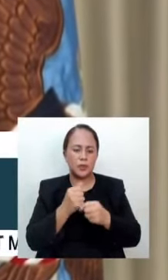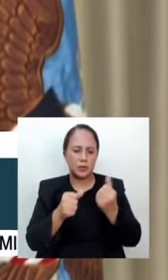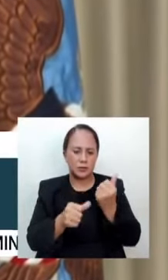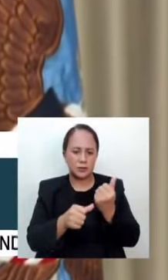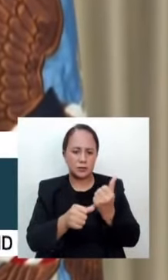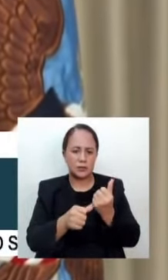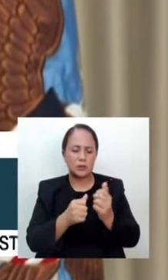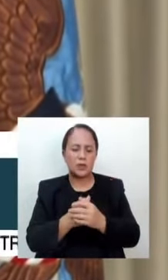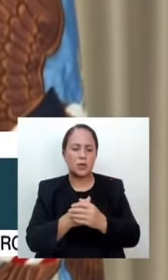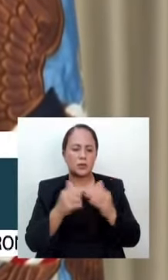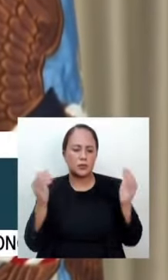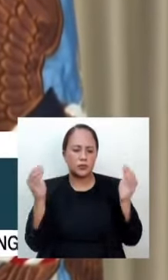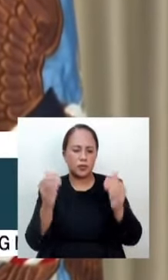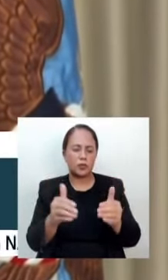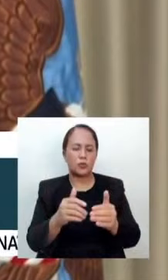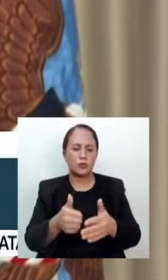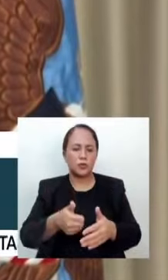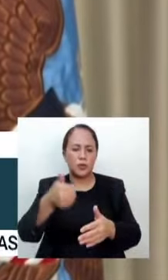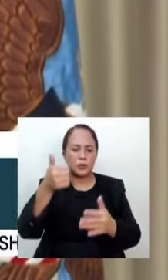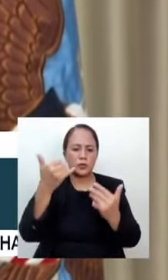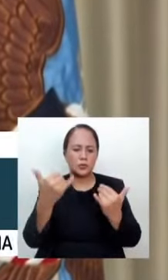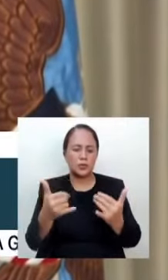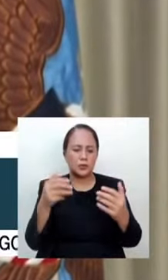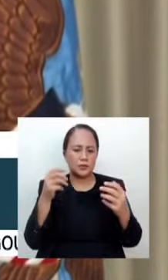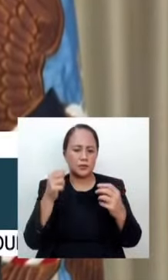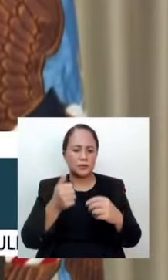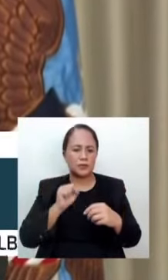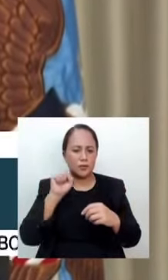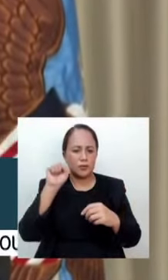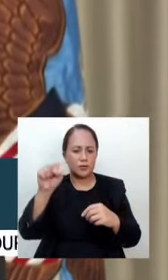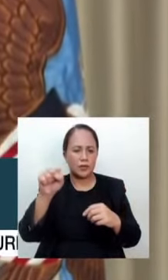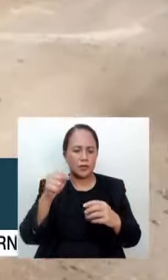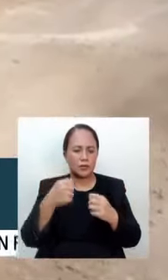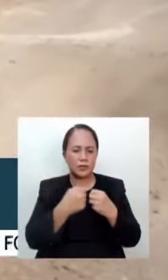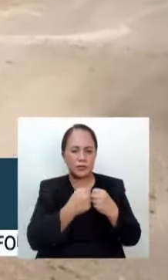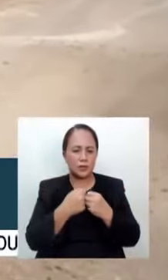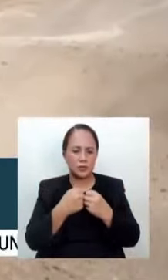and focus on winning today's fight and the struggles to come.